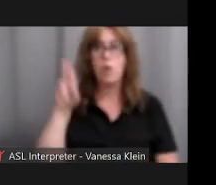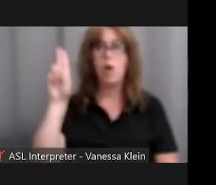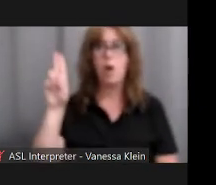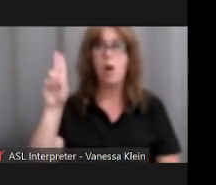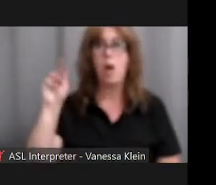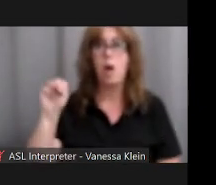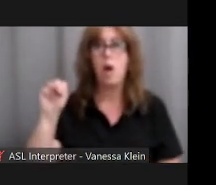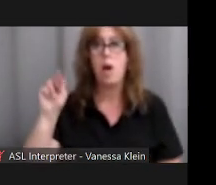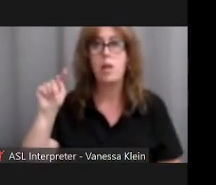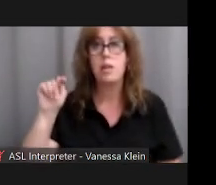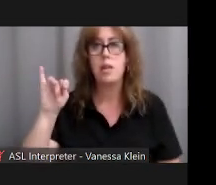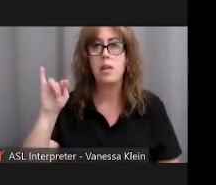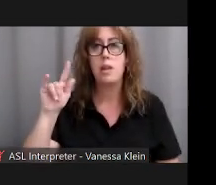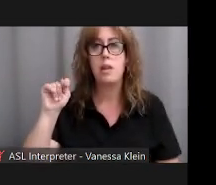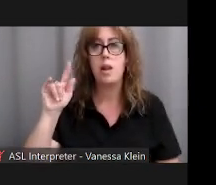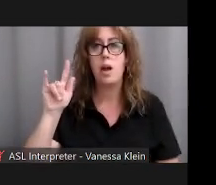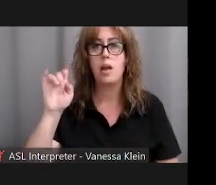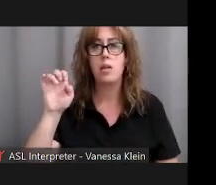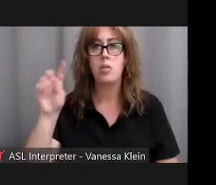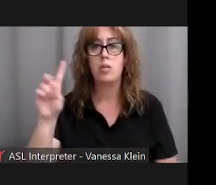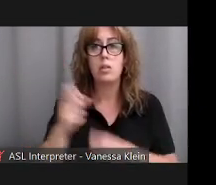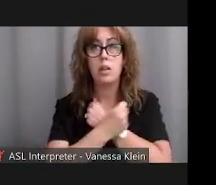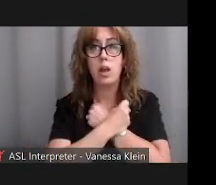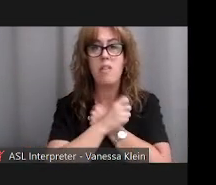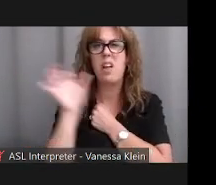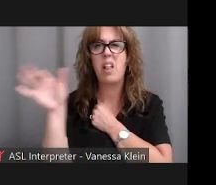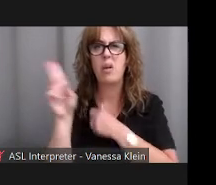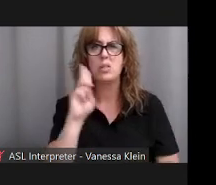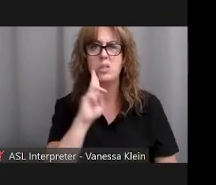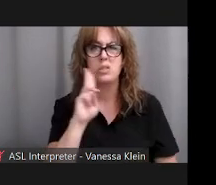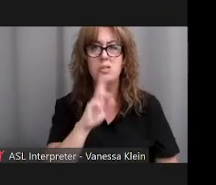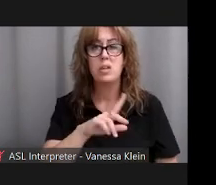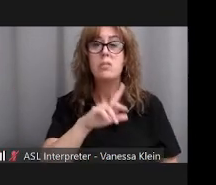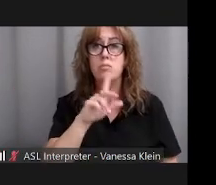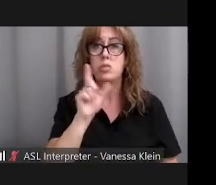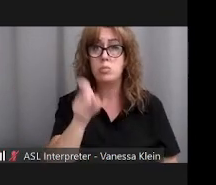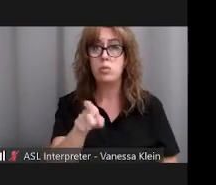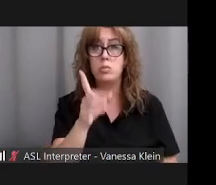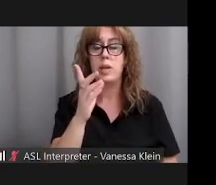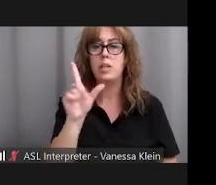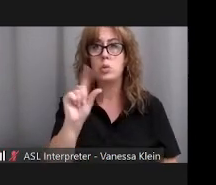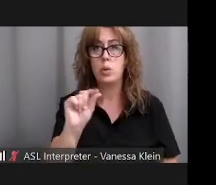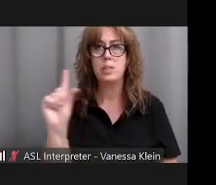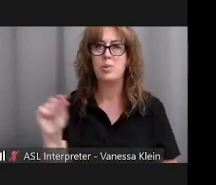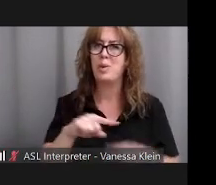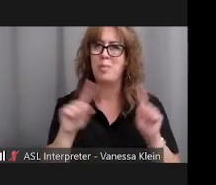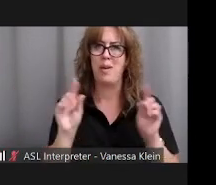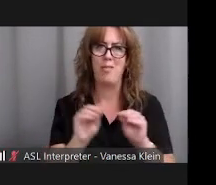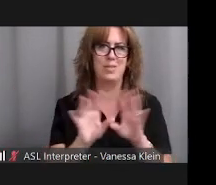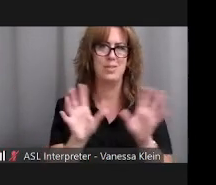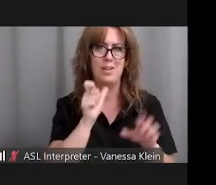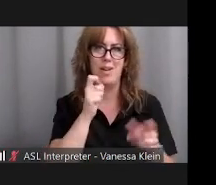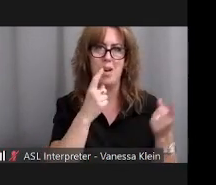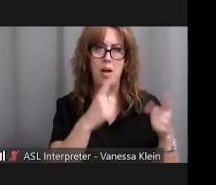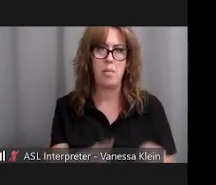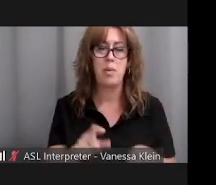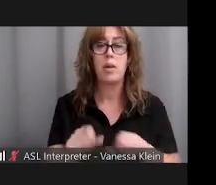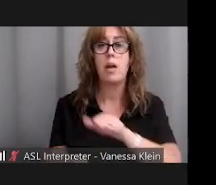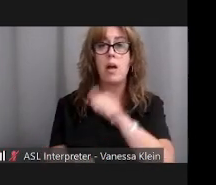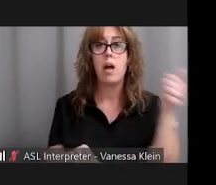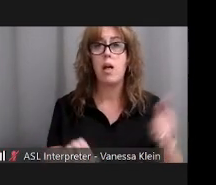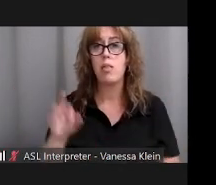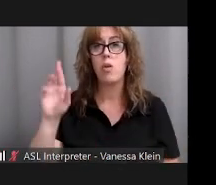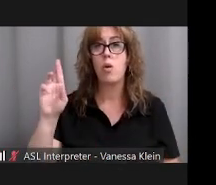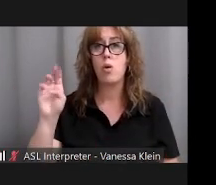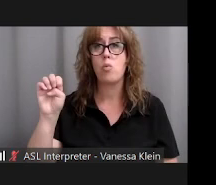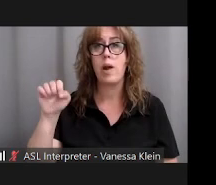Houston in June of 2020. Obviously, that didn't happen. And then another work, Requiem, Fire in the Air of the Earth, that